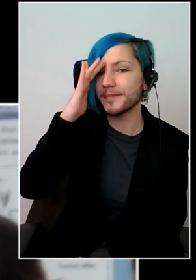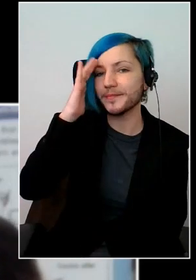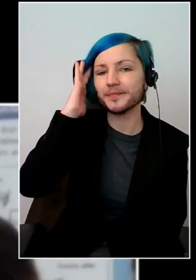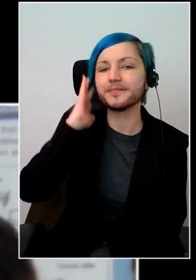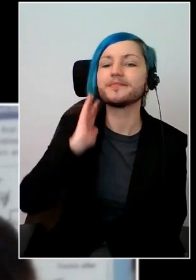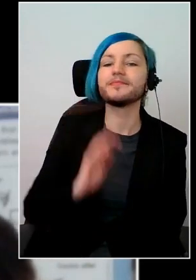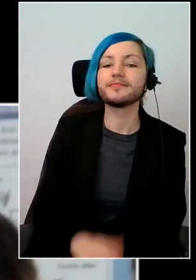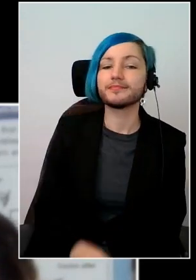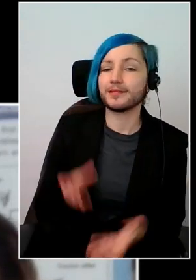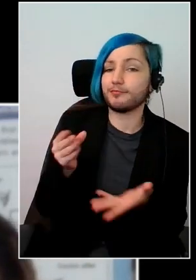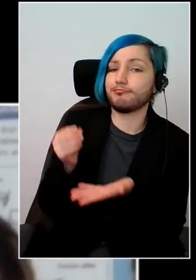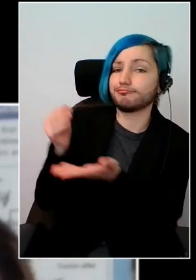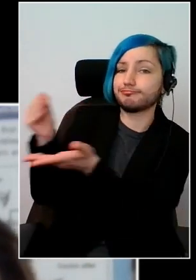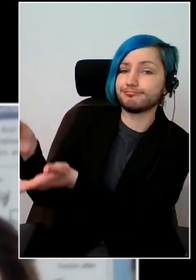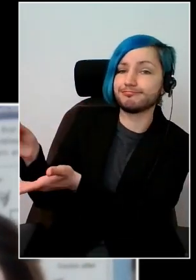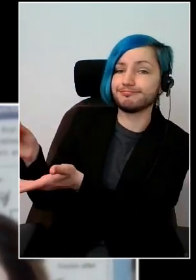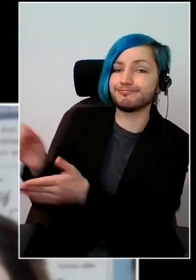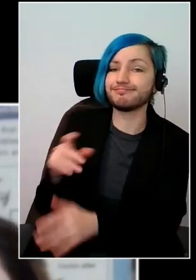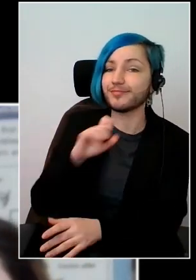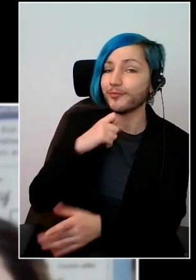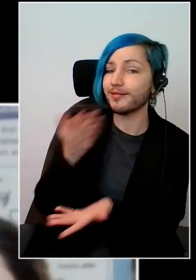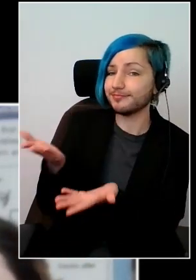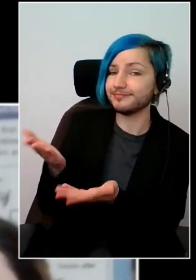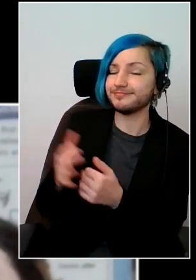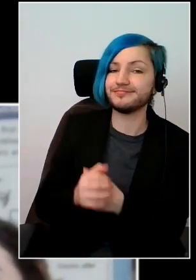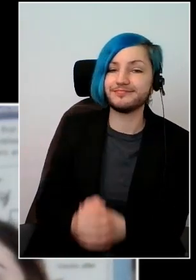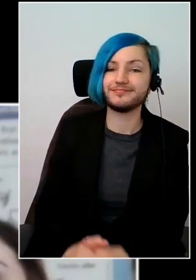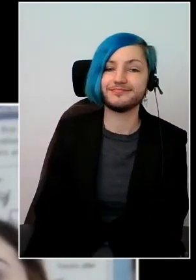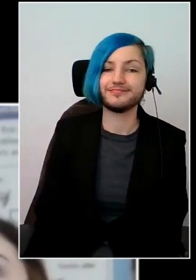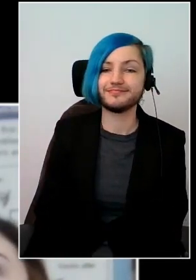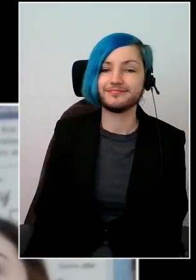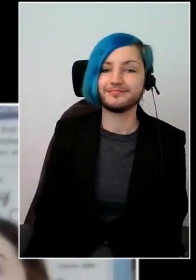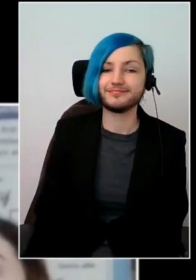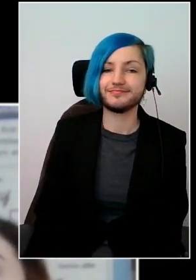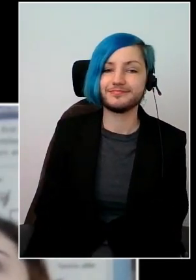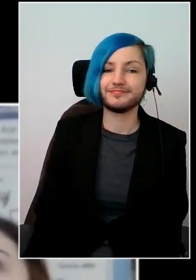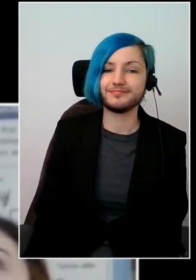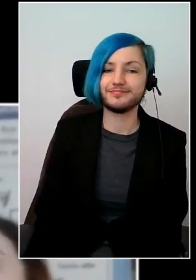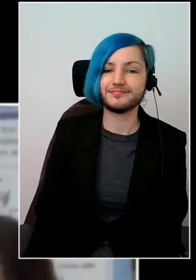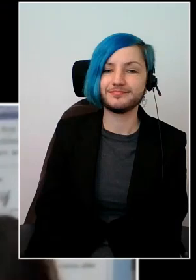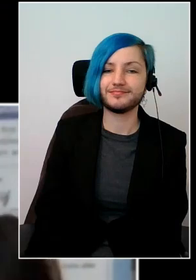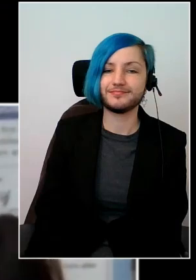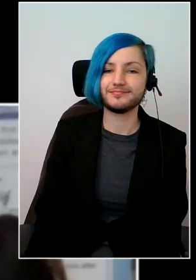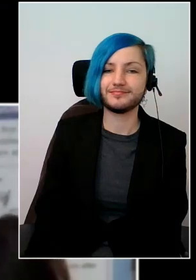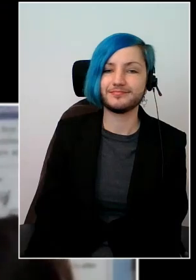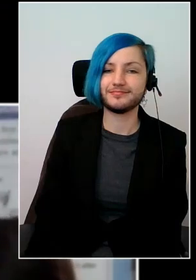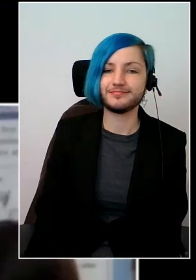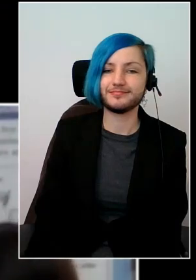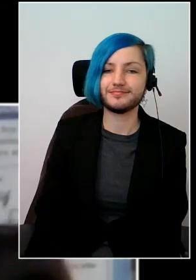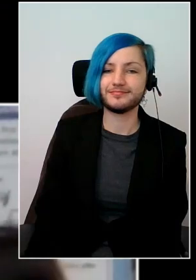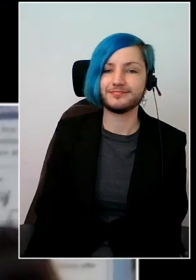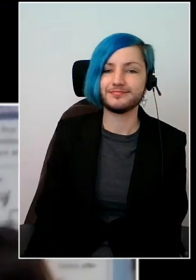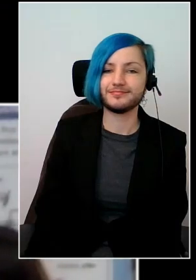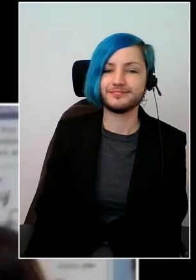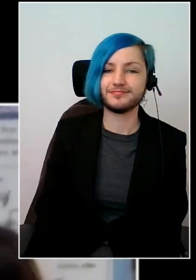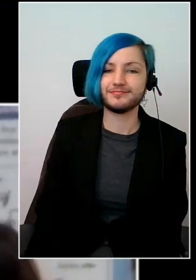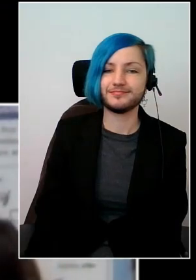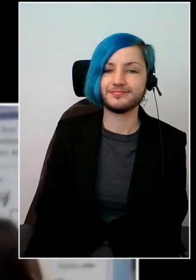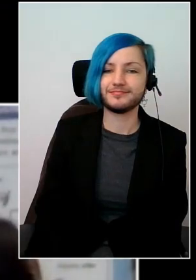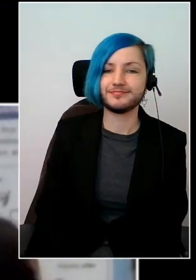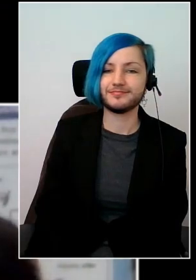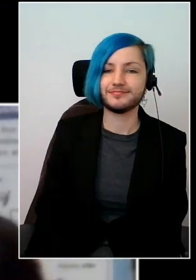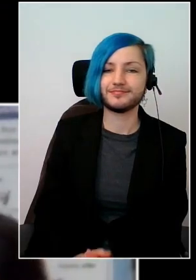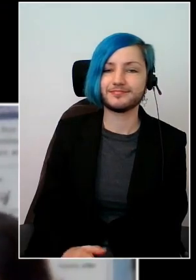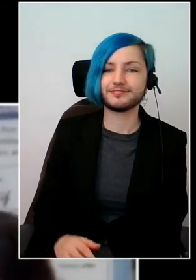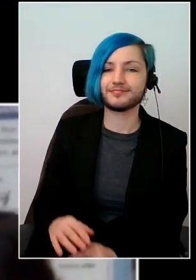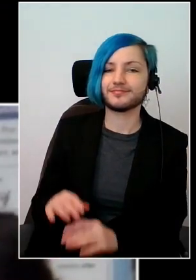Will you hand over the trophy and also the personal one to keep? I'll bring this in. I'll get them to